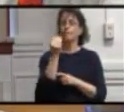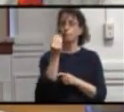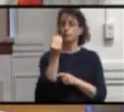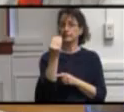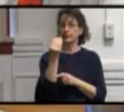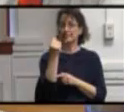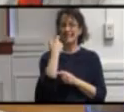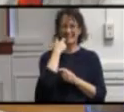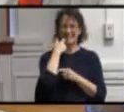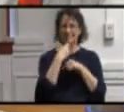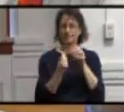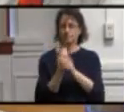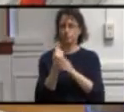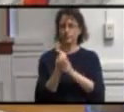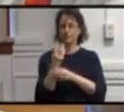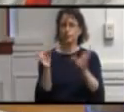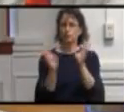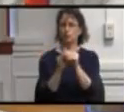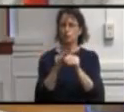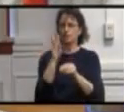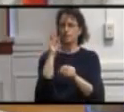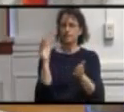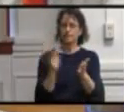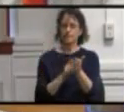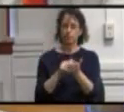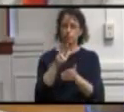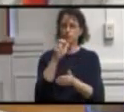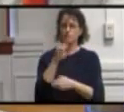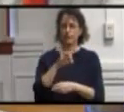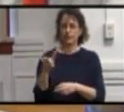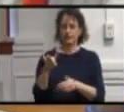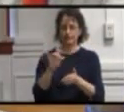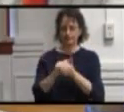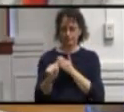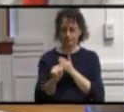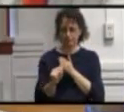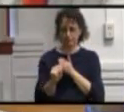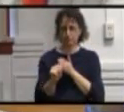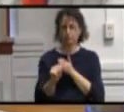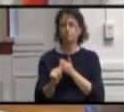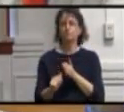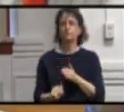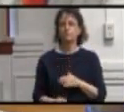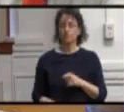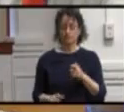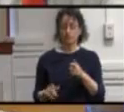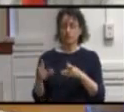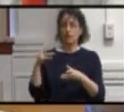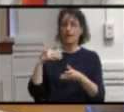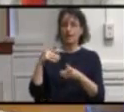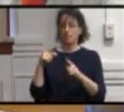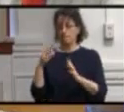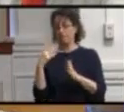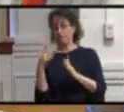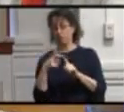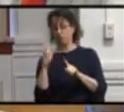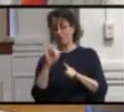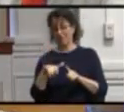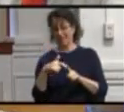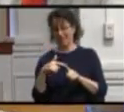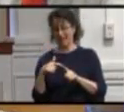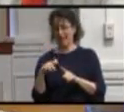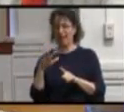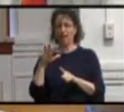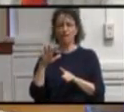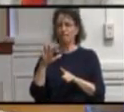round, the total cost was $6,388, and that included